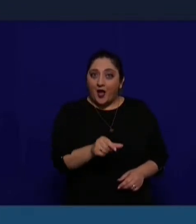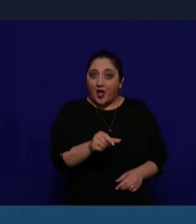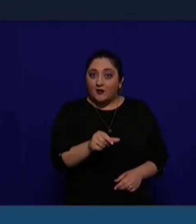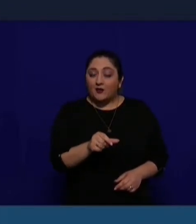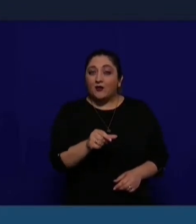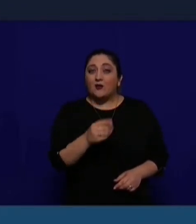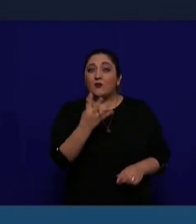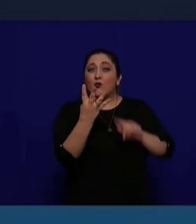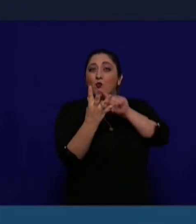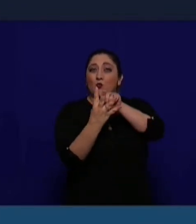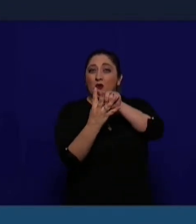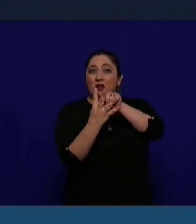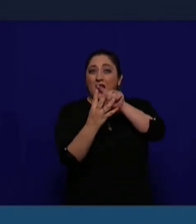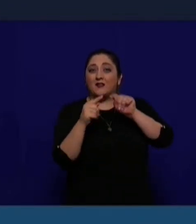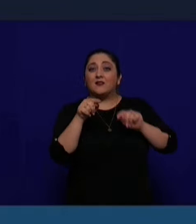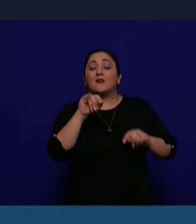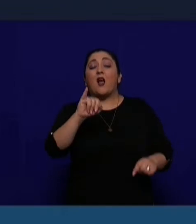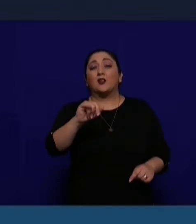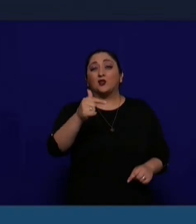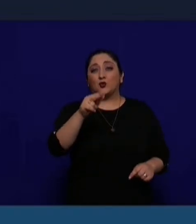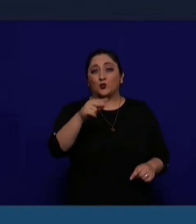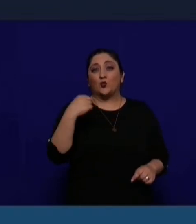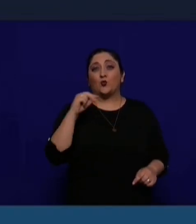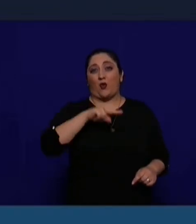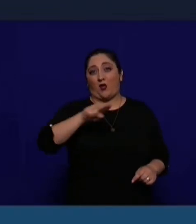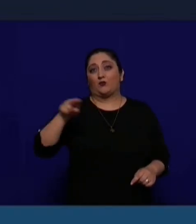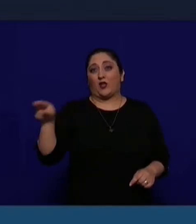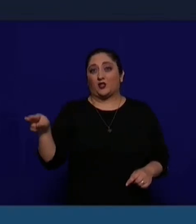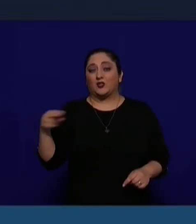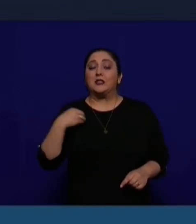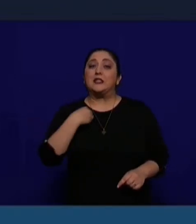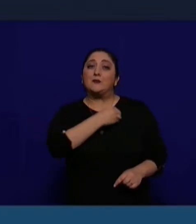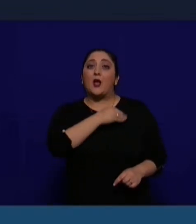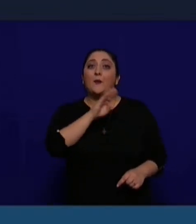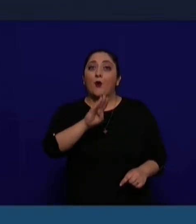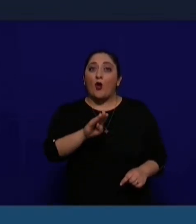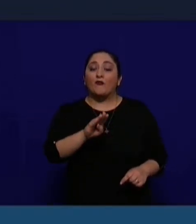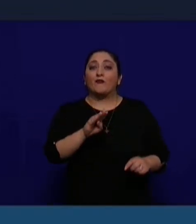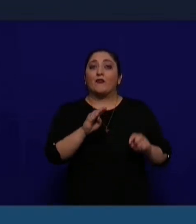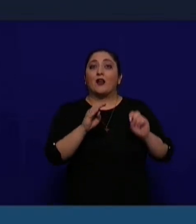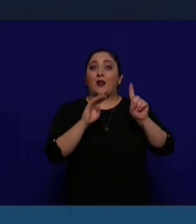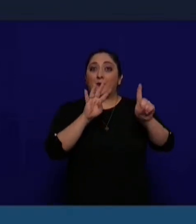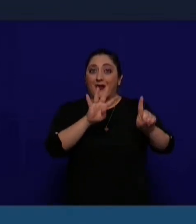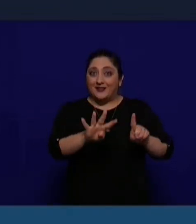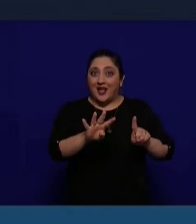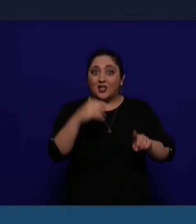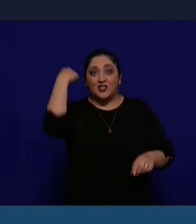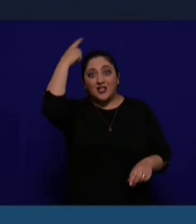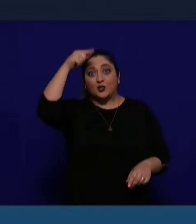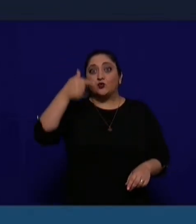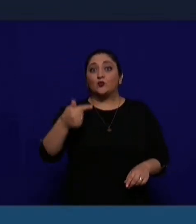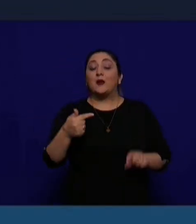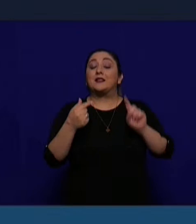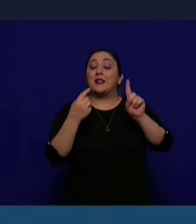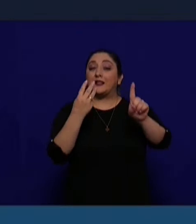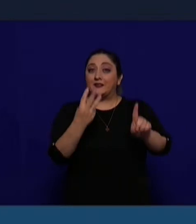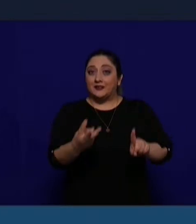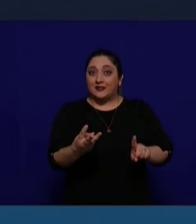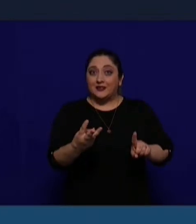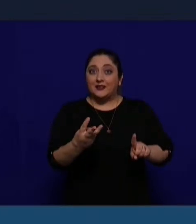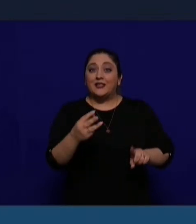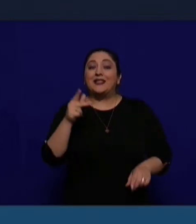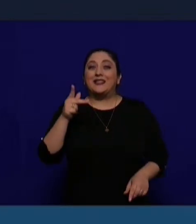qiegħed fl-Intensive Care Unit, Boffa hemm 14 persuna, St. Thomas 13 persuna, Rehab Caring Grek għandna